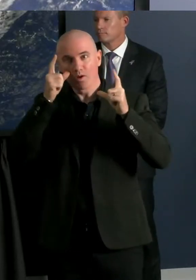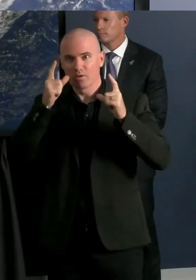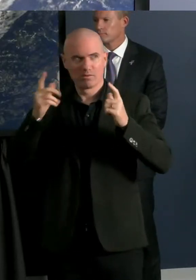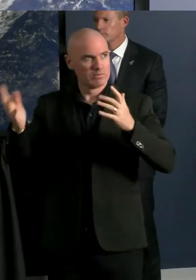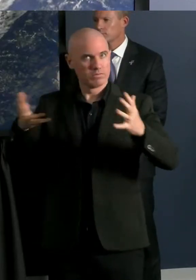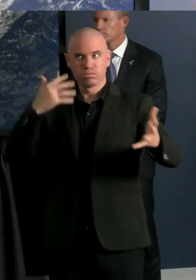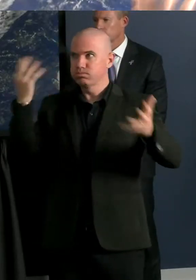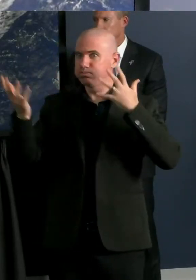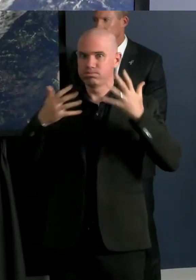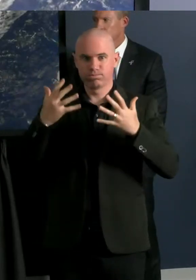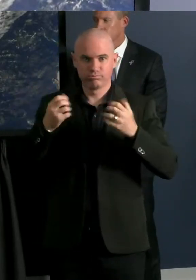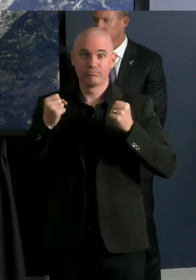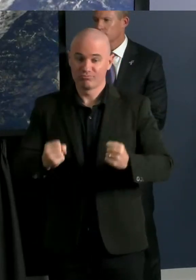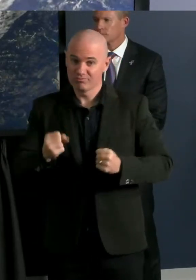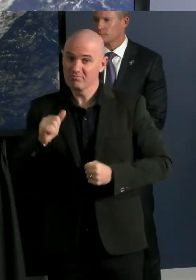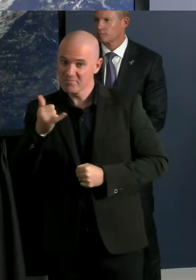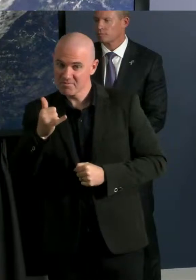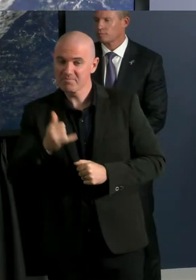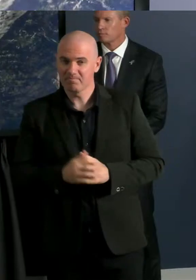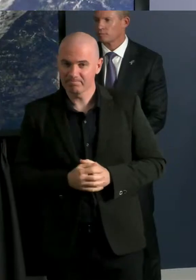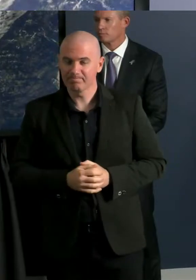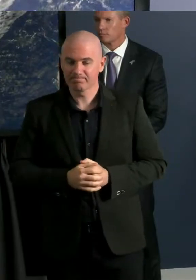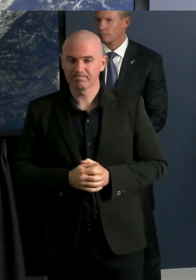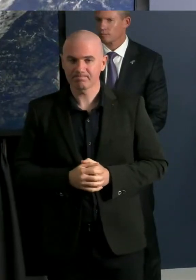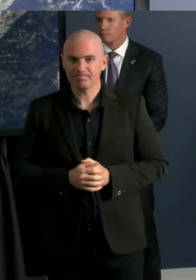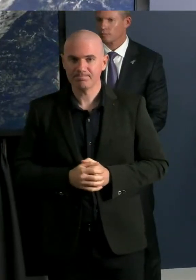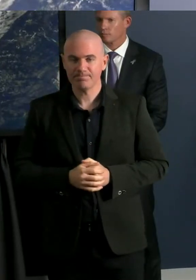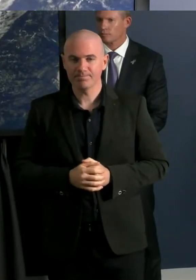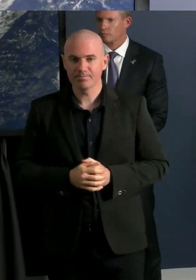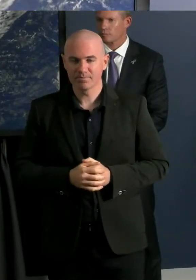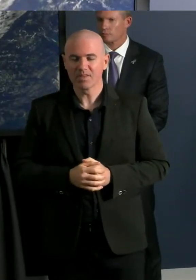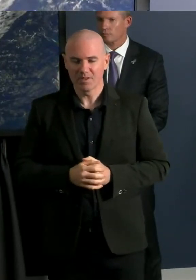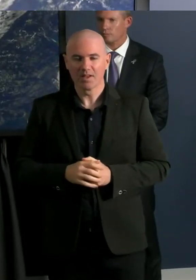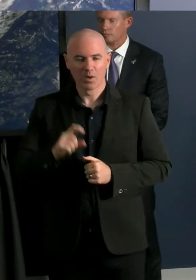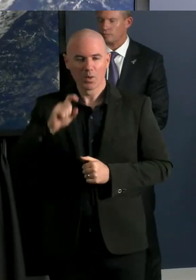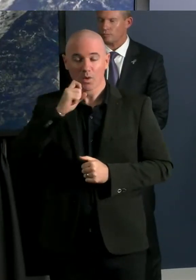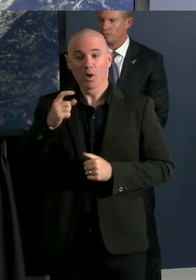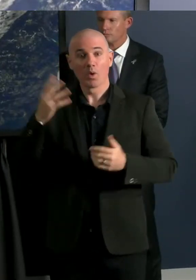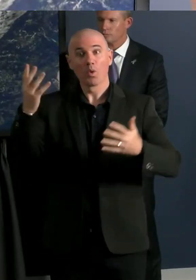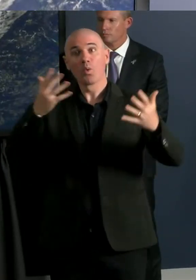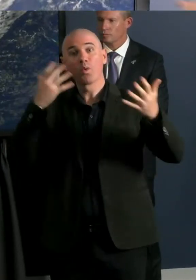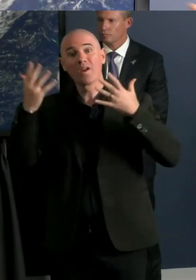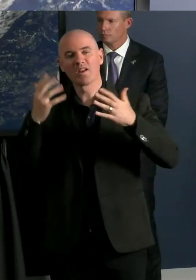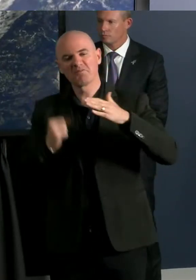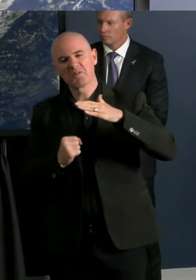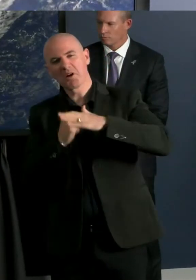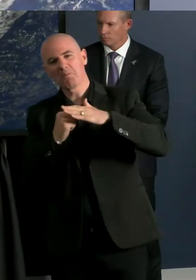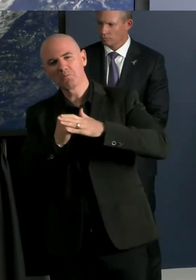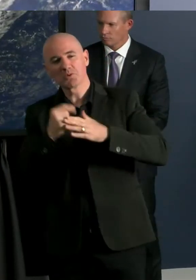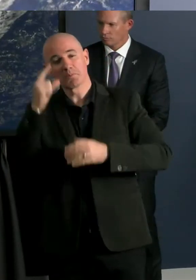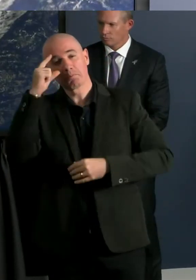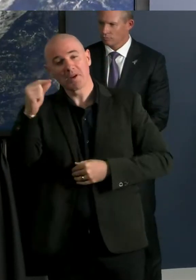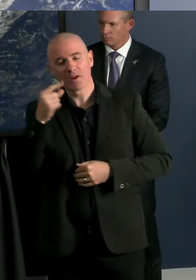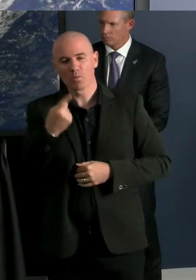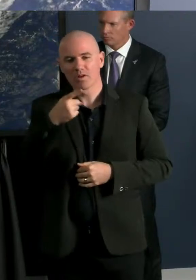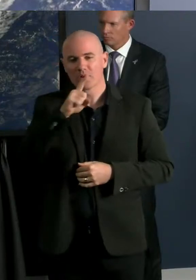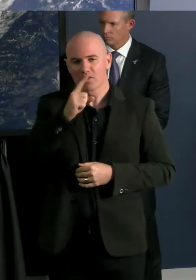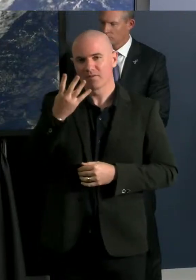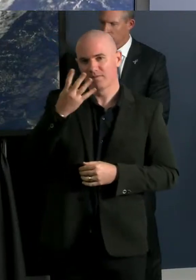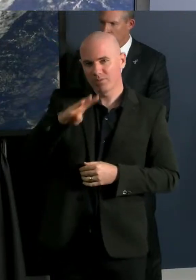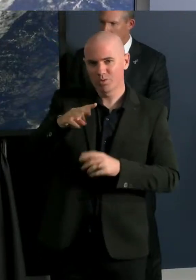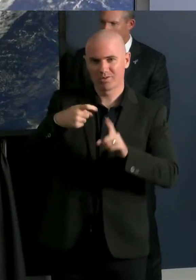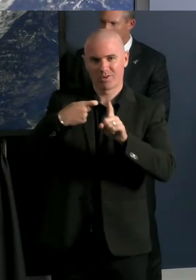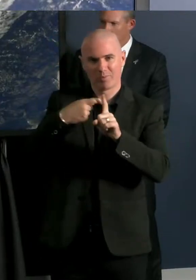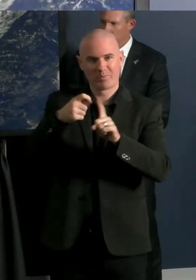community. We are expected to see destructive winds of up to 140 kilometres per hour with this